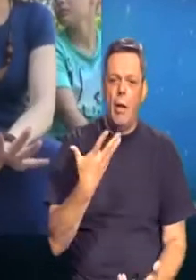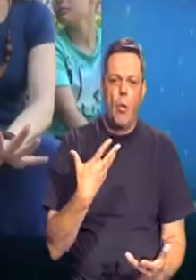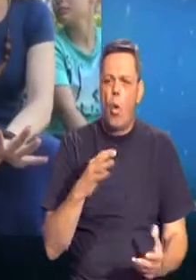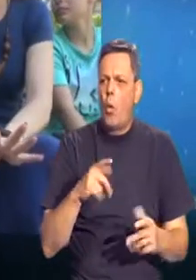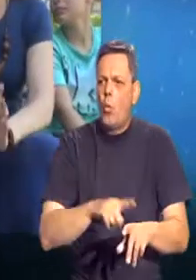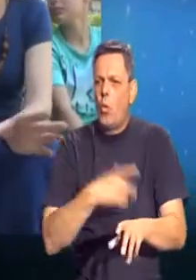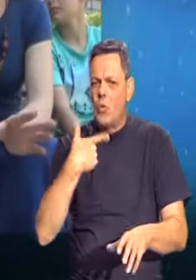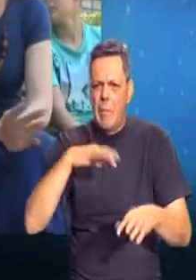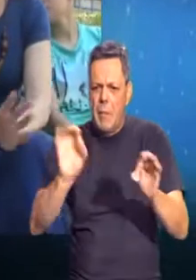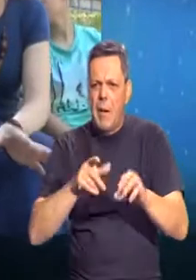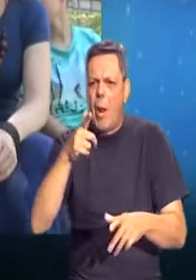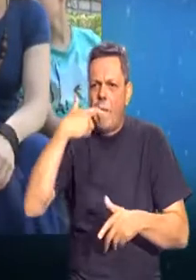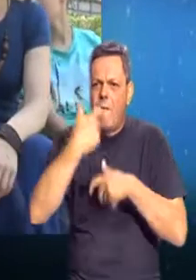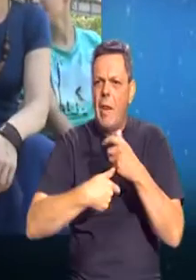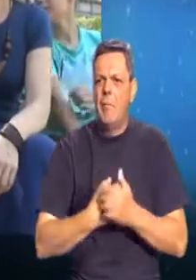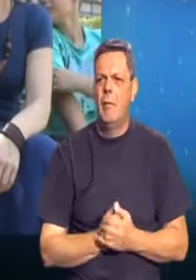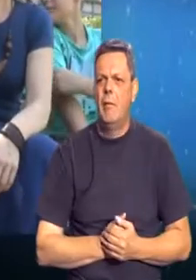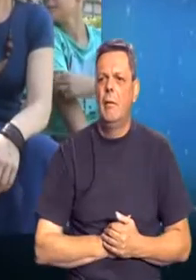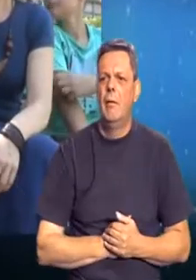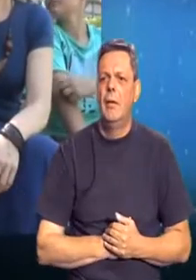ste spremale ovaj filmić?